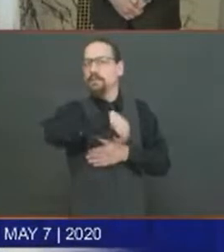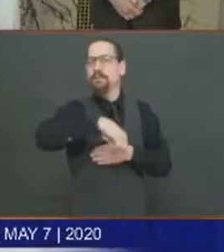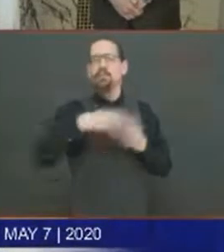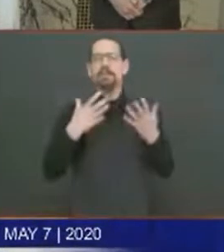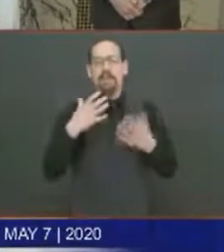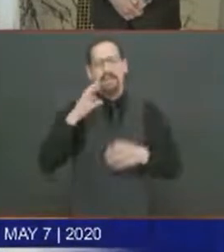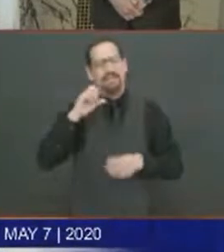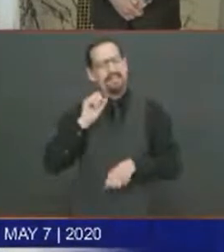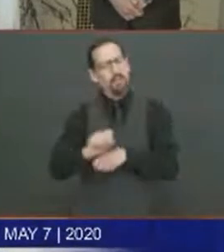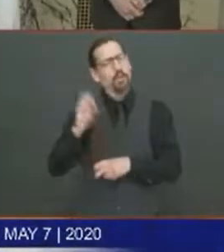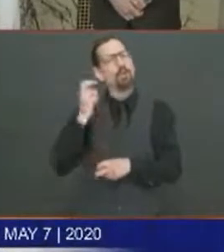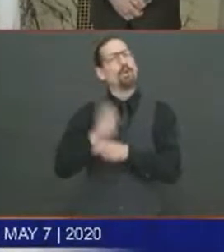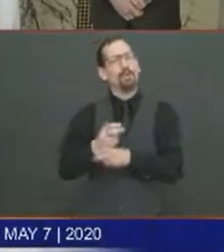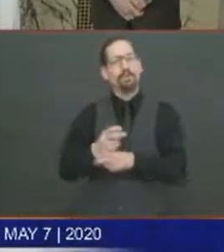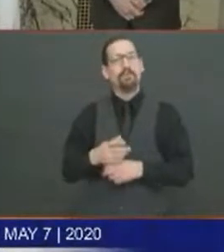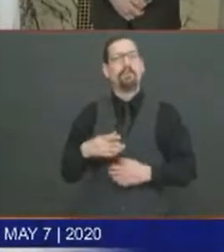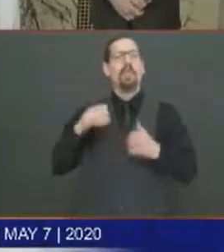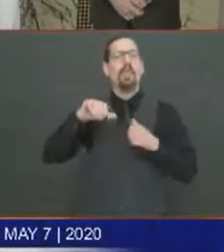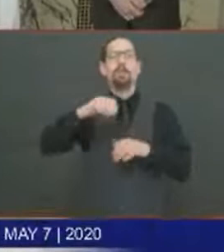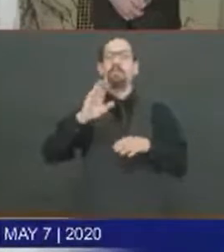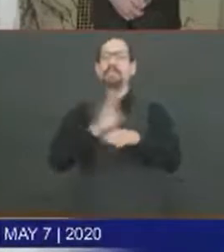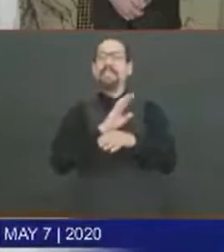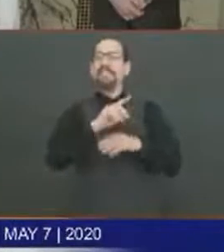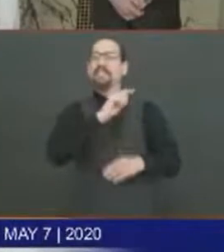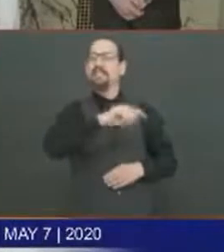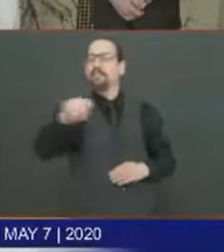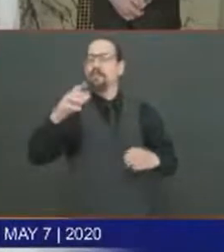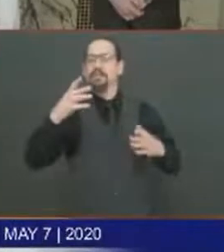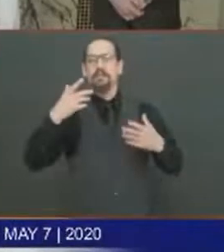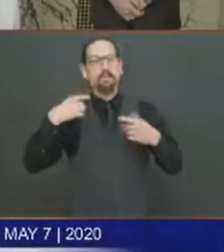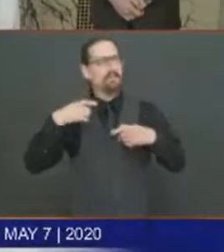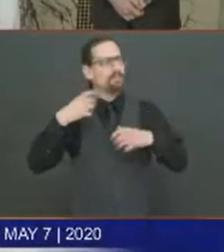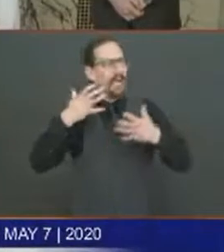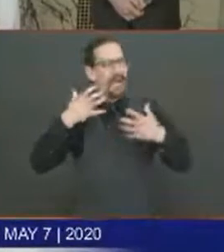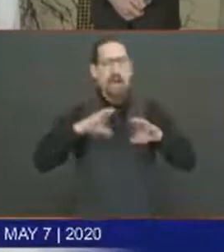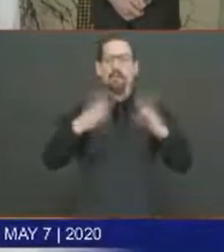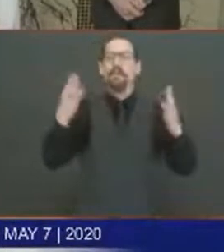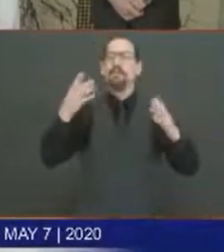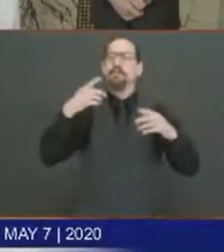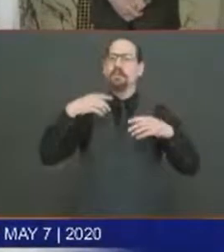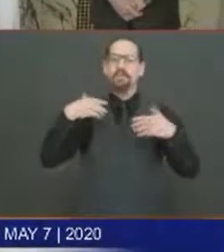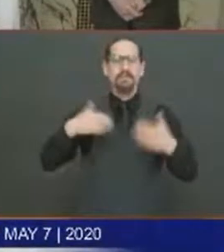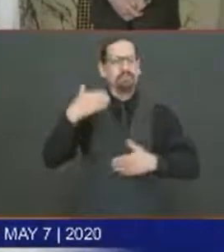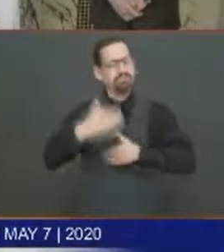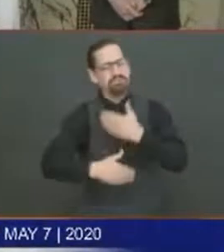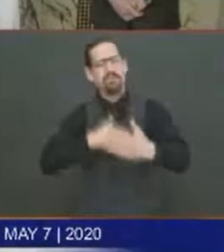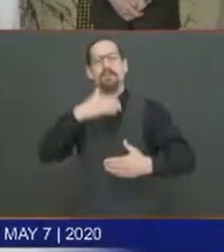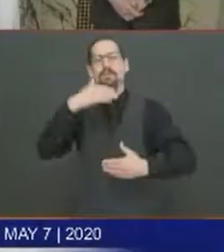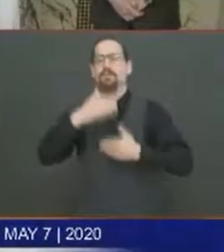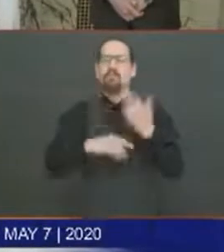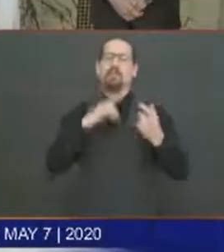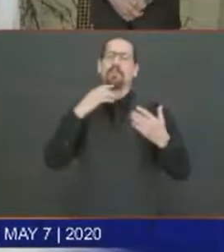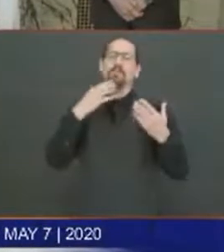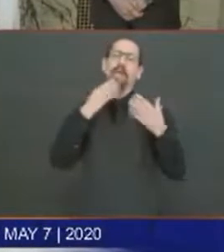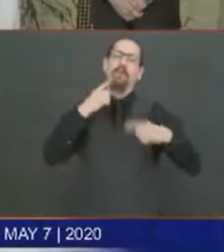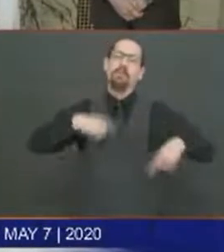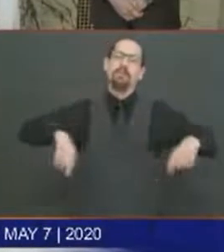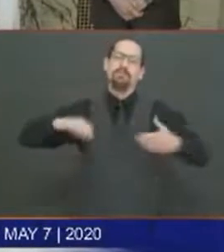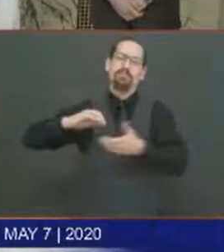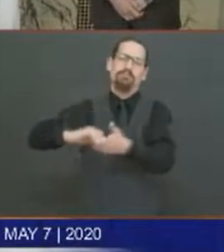the businesses who are collaborating with us. And I feel confident that we're going to really be able